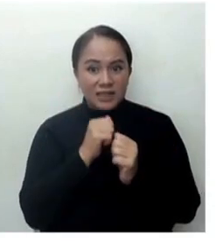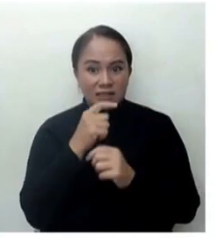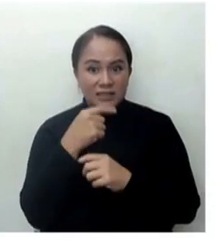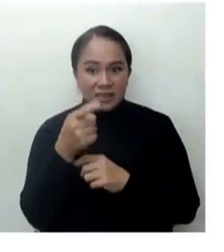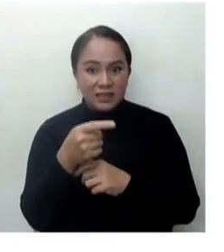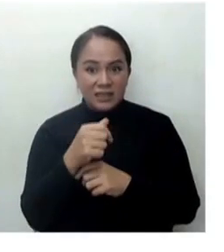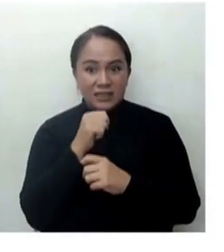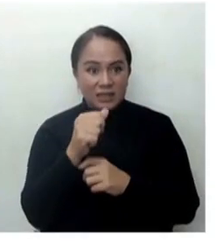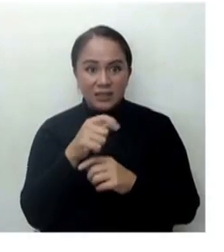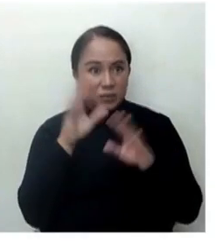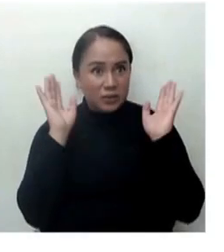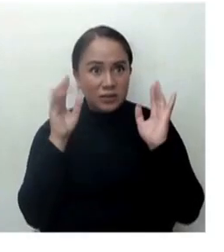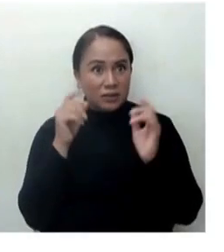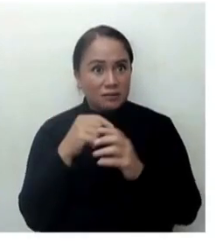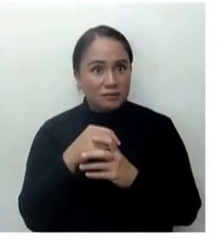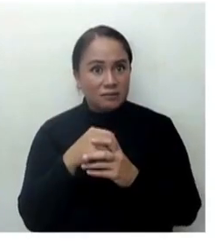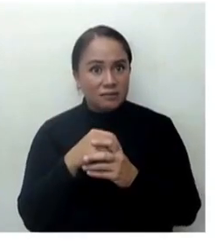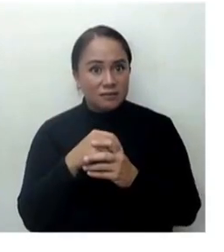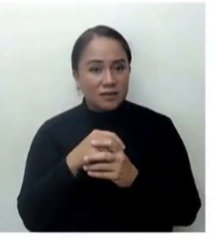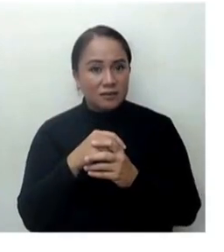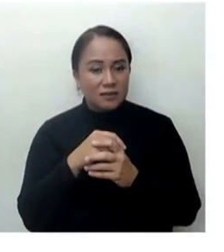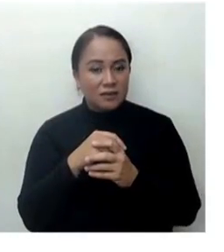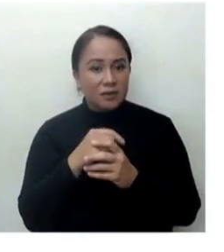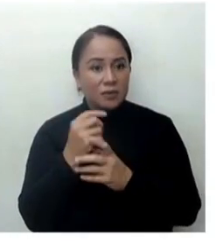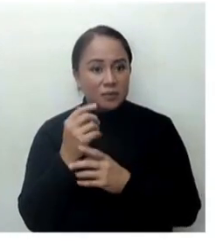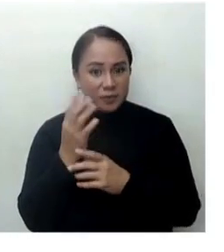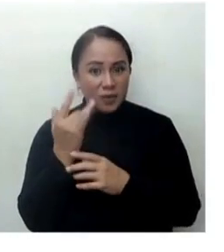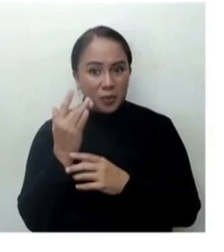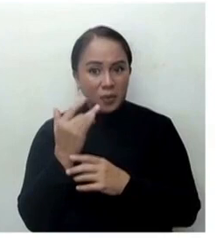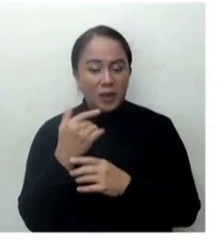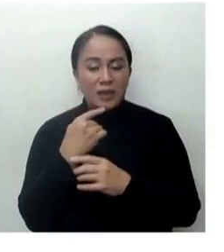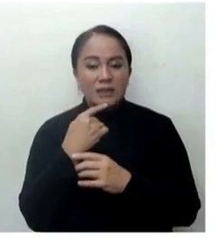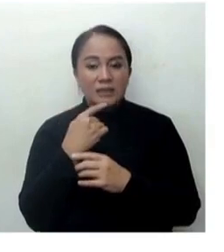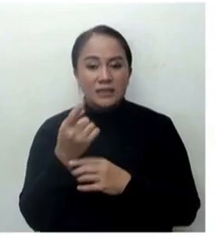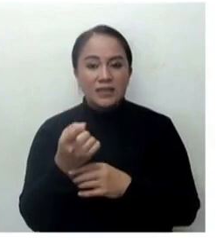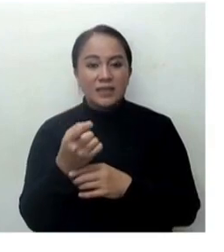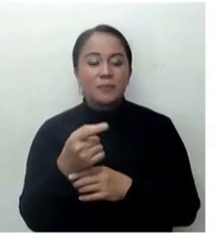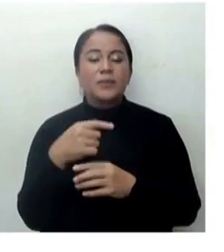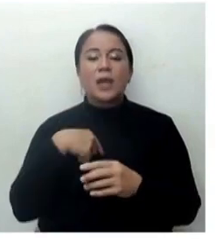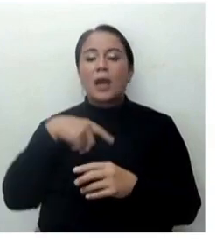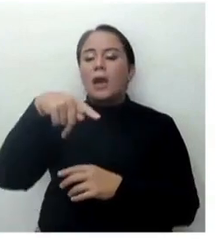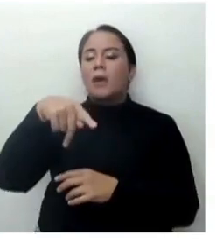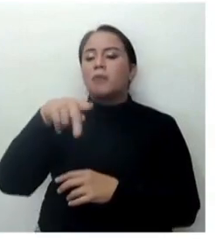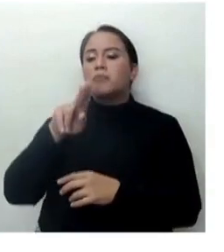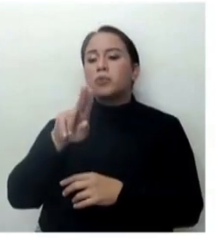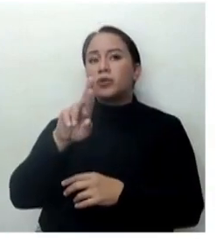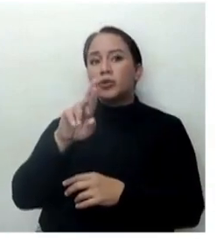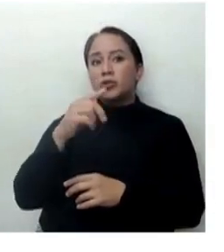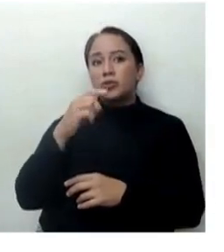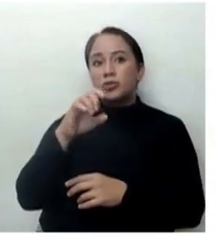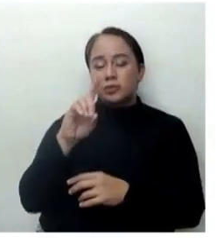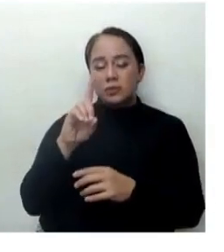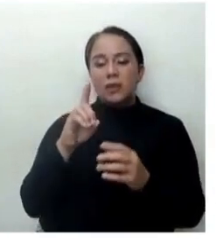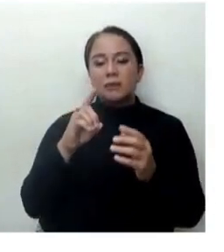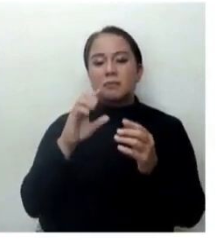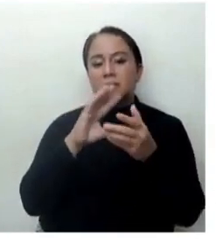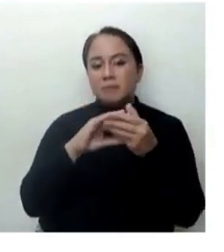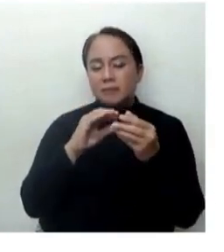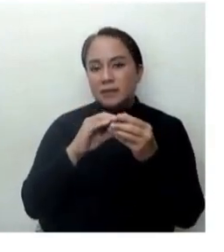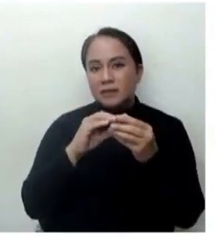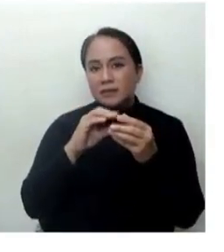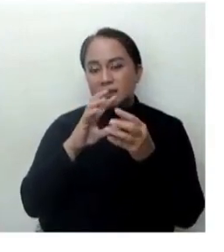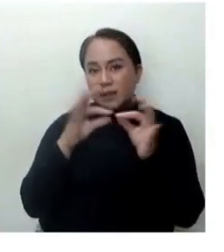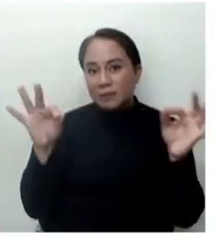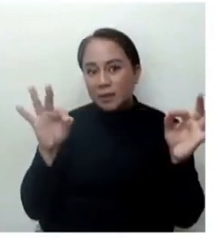they did not surrender, actually? Okay. Because they're saying that the perjured statement is the affidavit